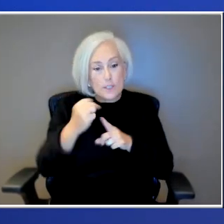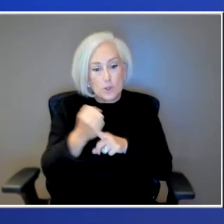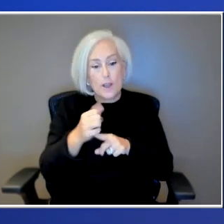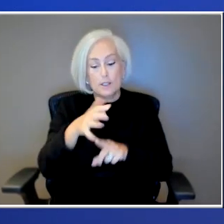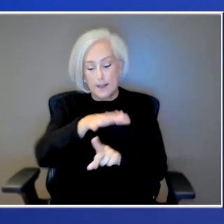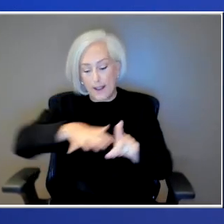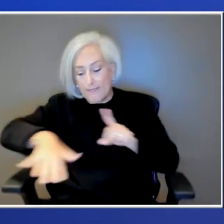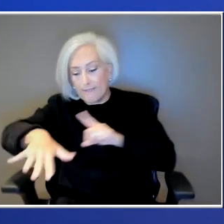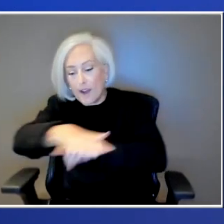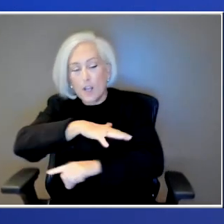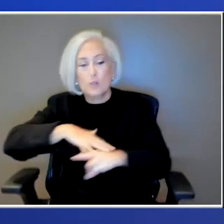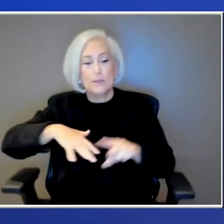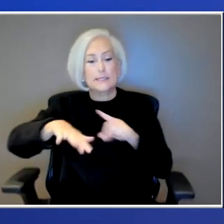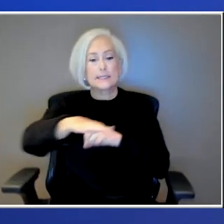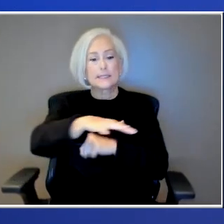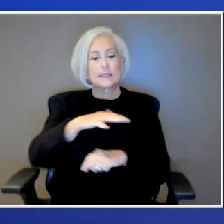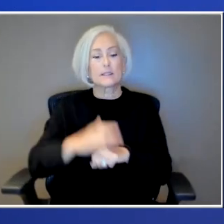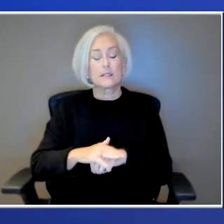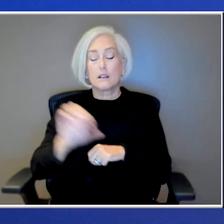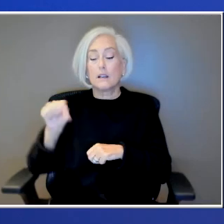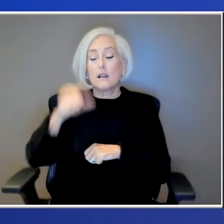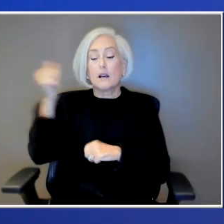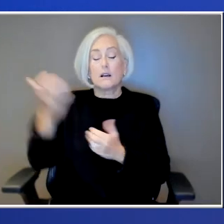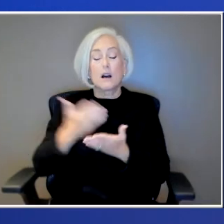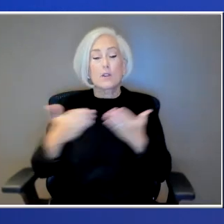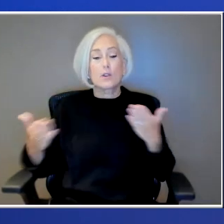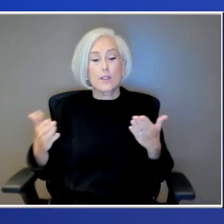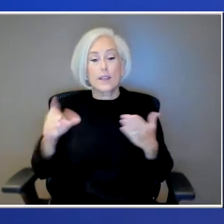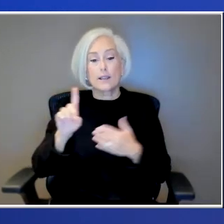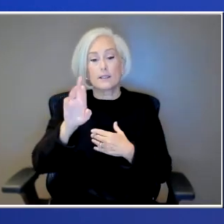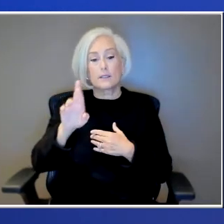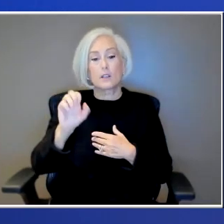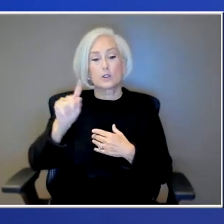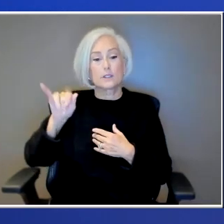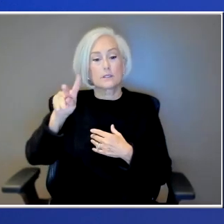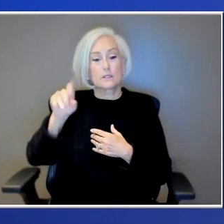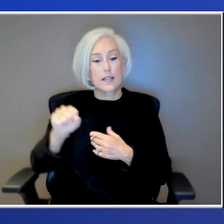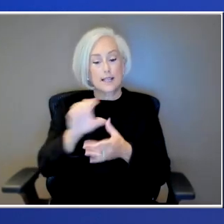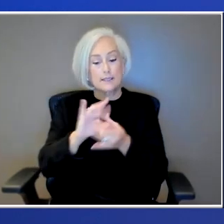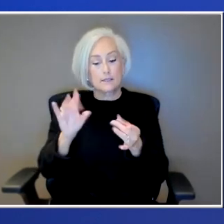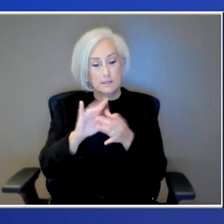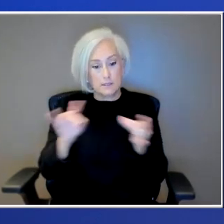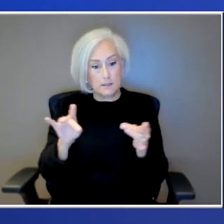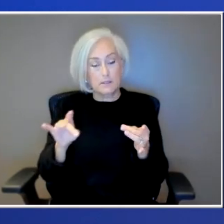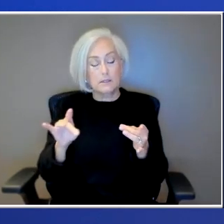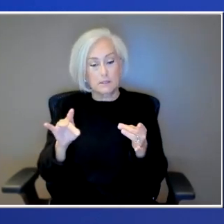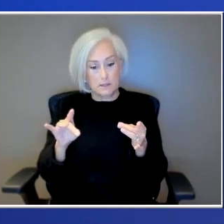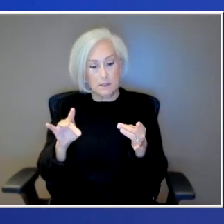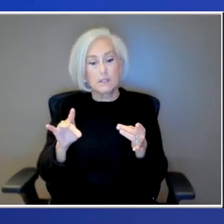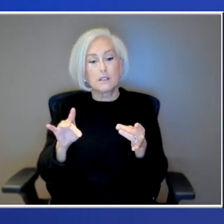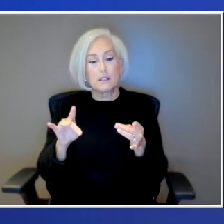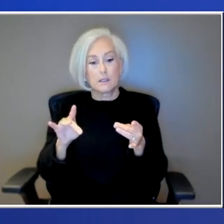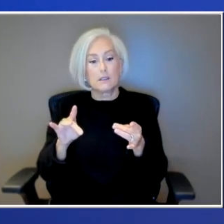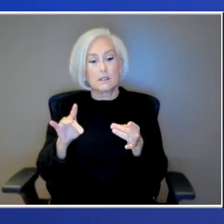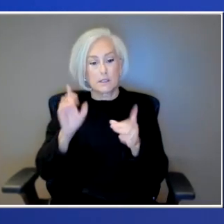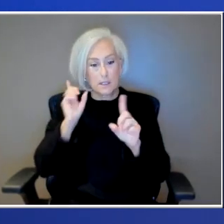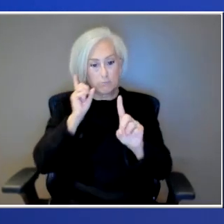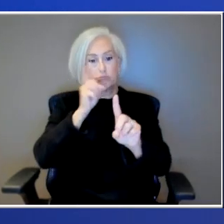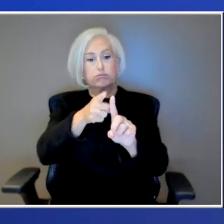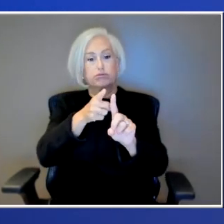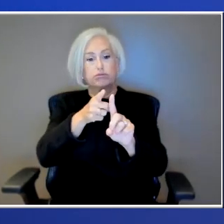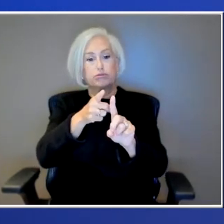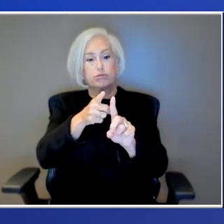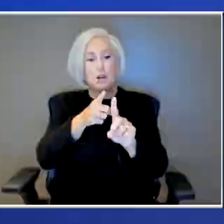you. The other thing that Dr. Stites has always talked about is the main pillar of infection prevention